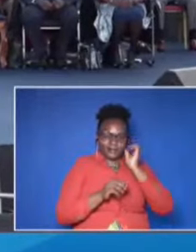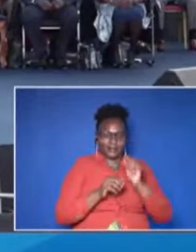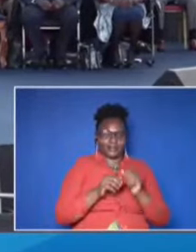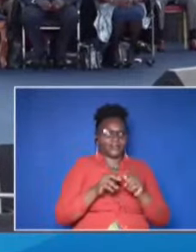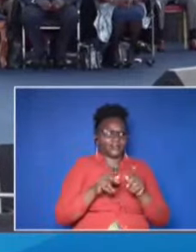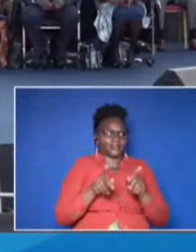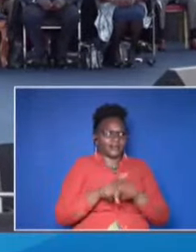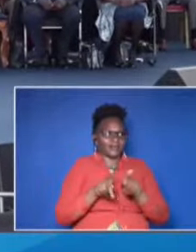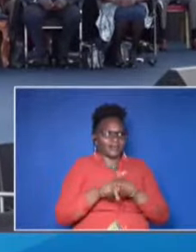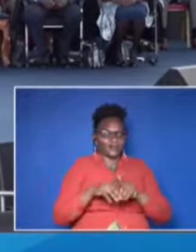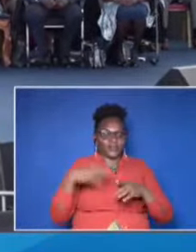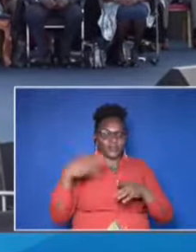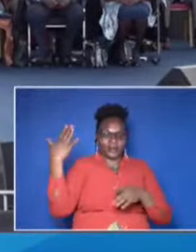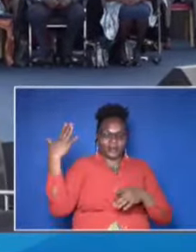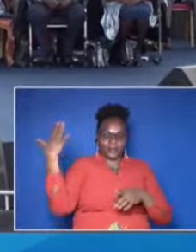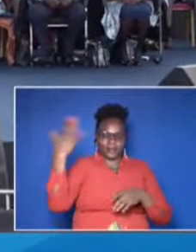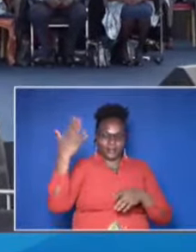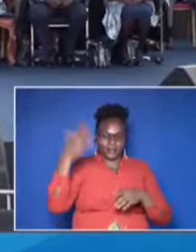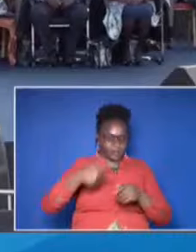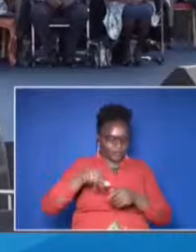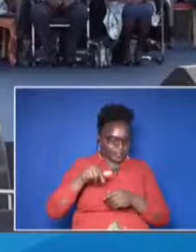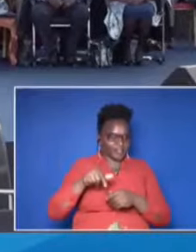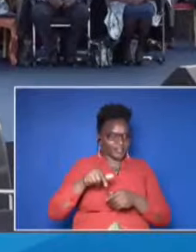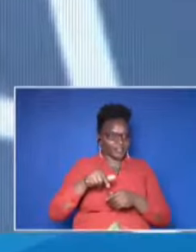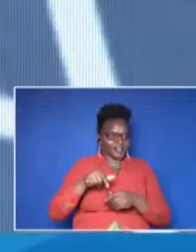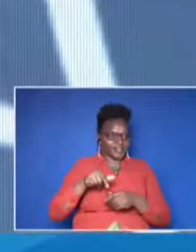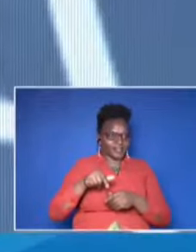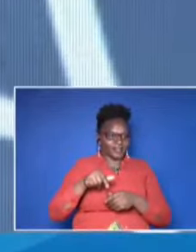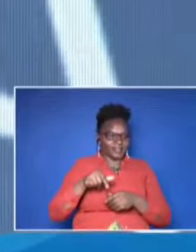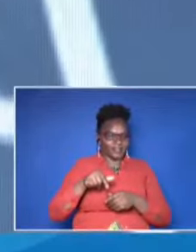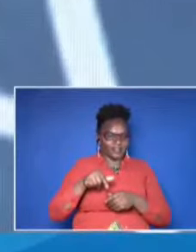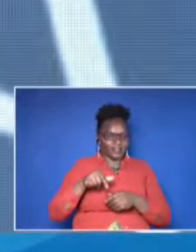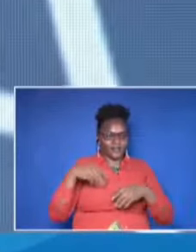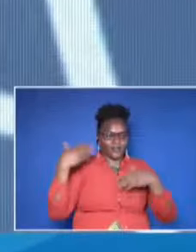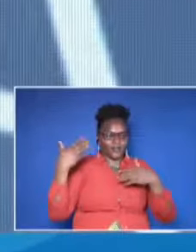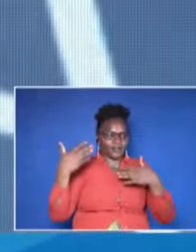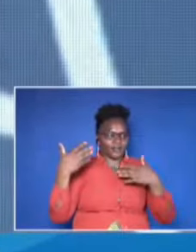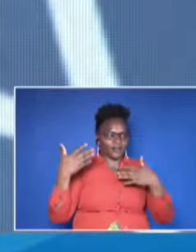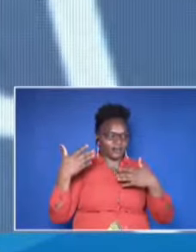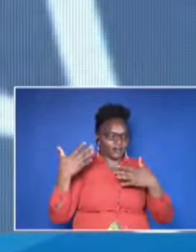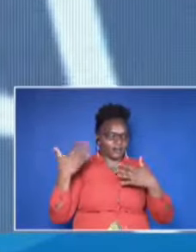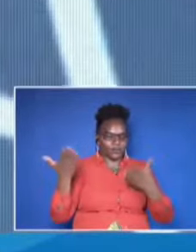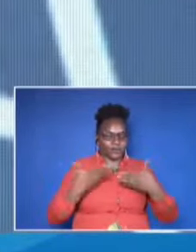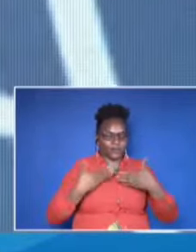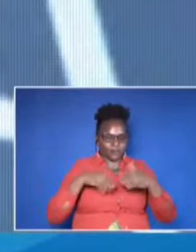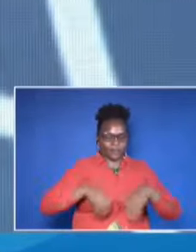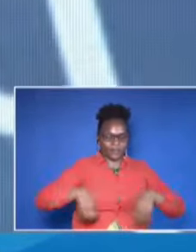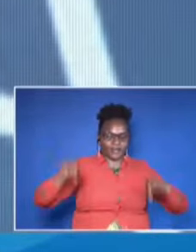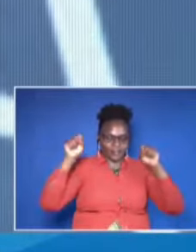she is going to minister to us I want to welcome our